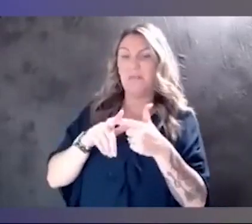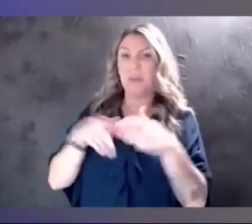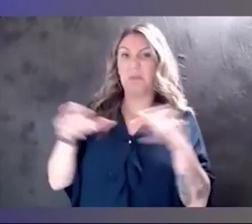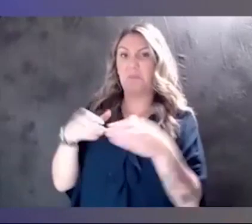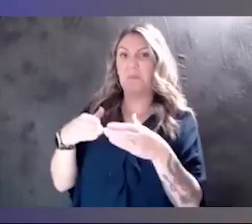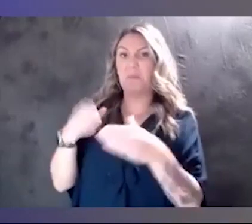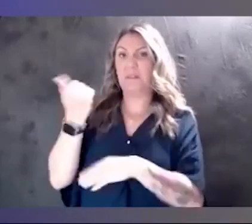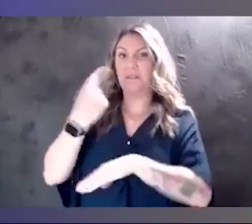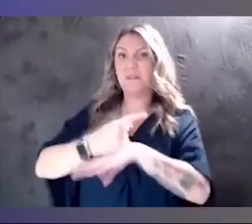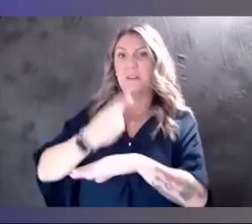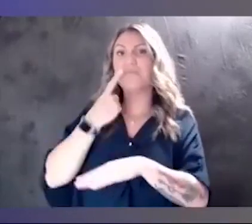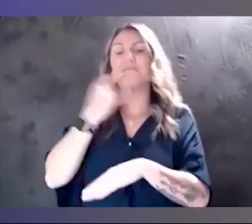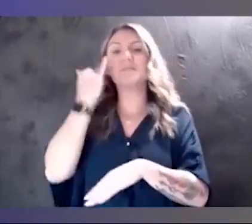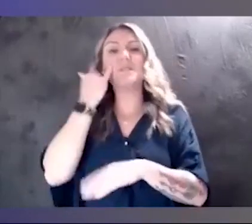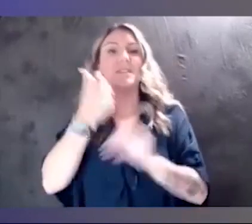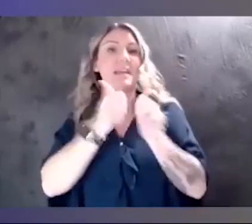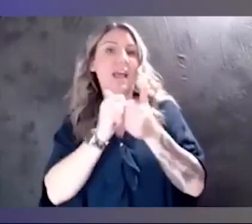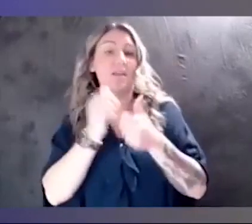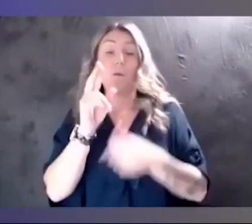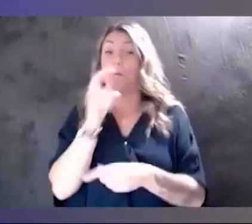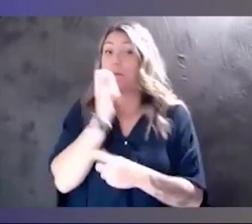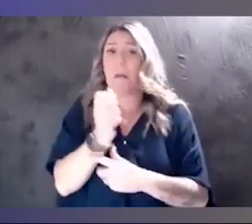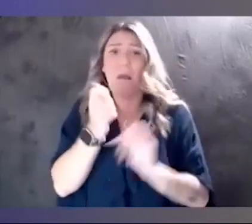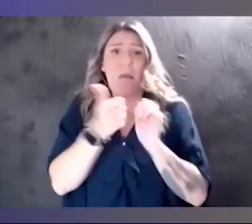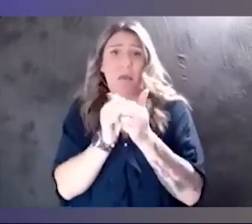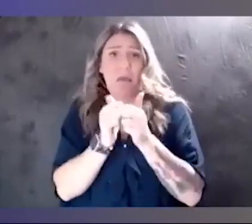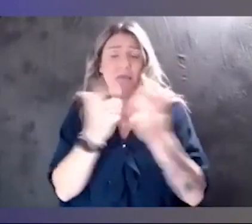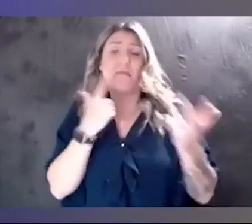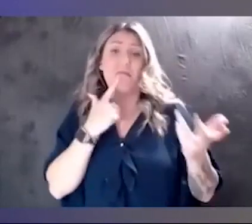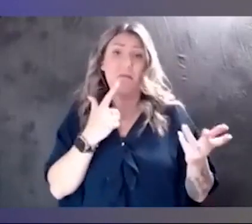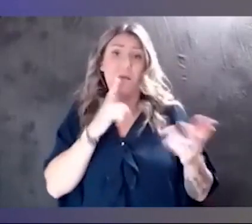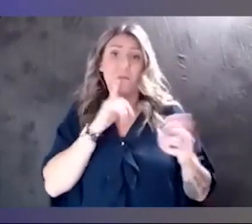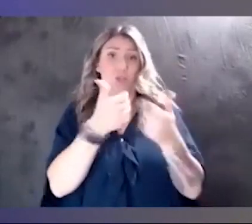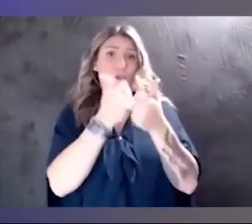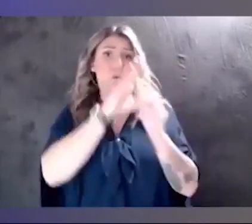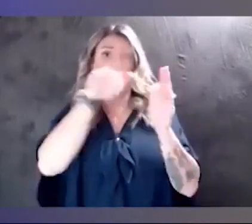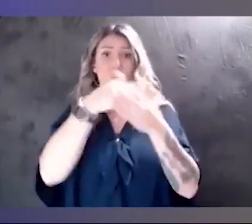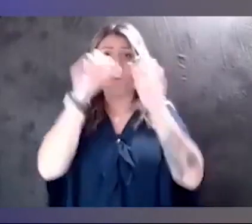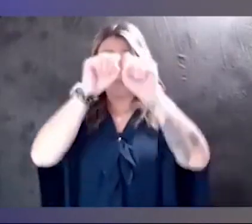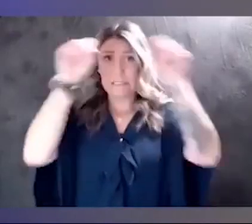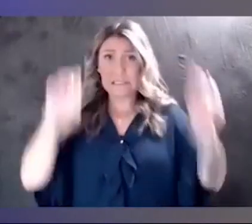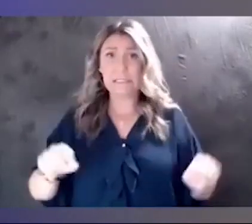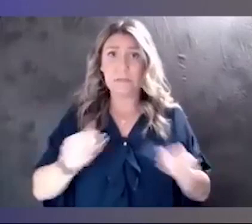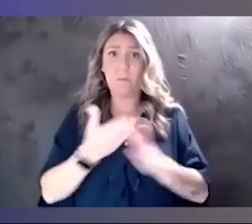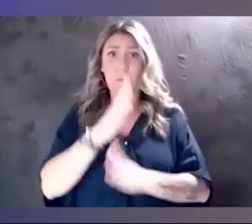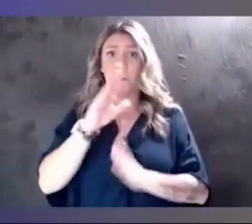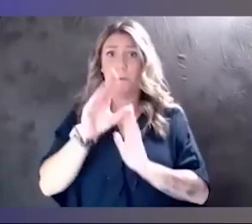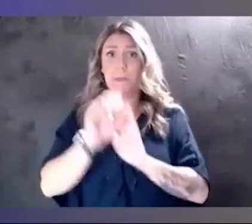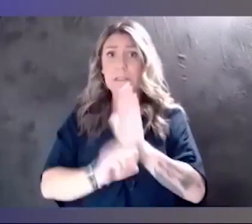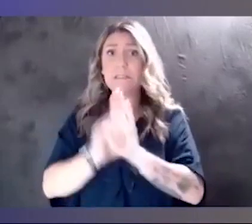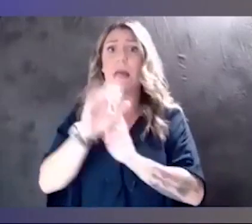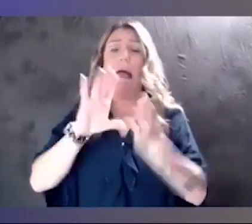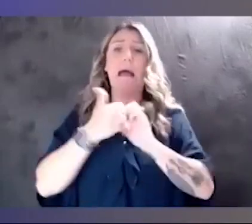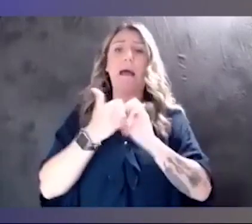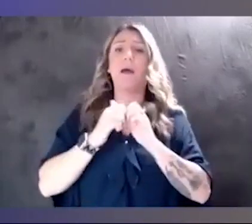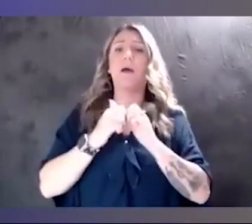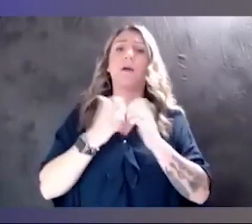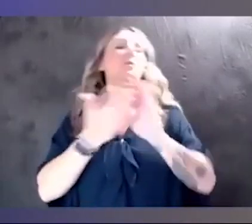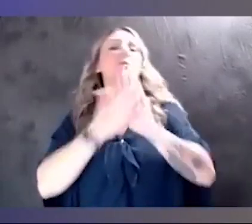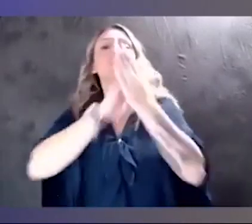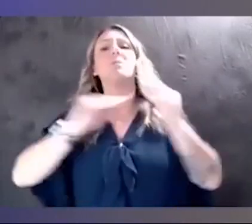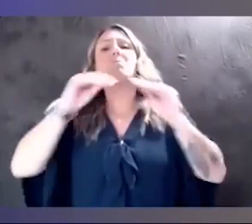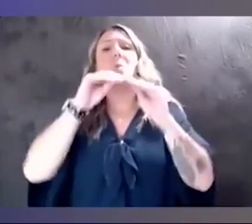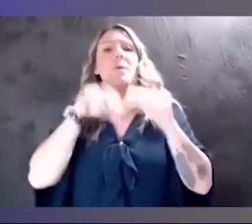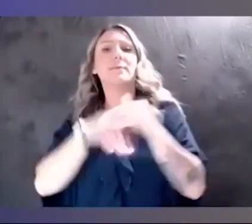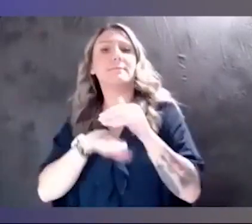athlete or a non-athlete. So, and I would challenge our whole system throughout the state as to how we can make this even more accessible. I understand